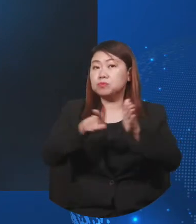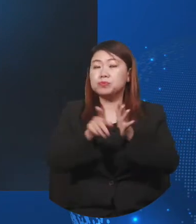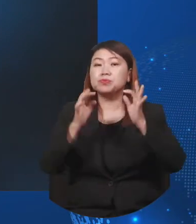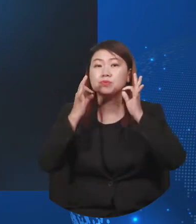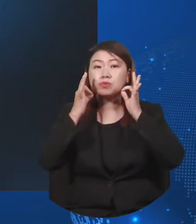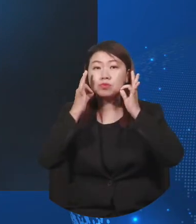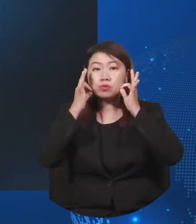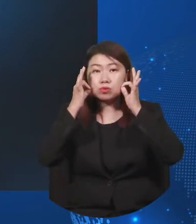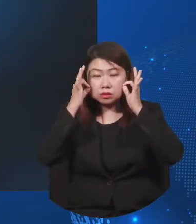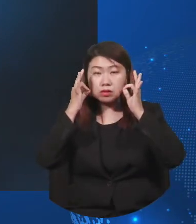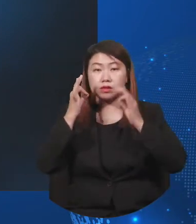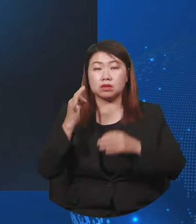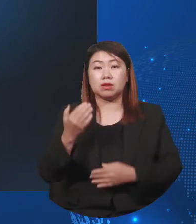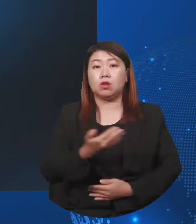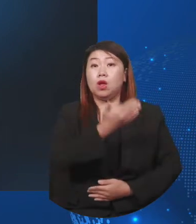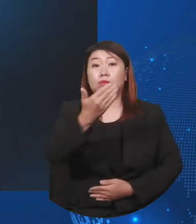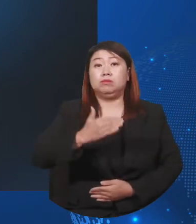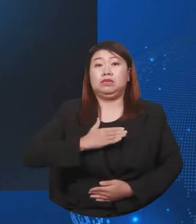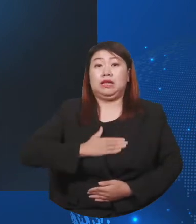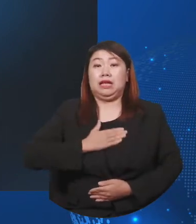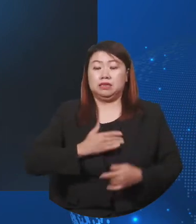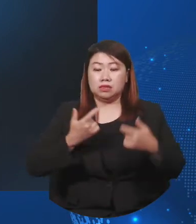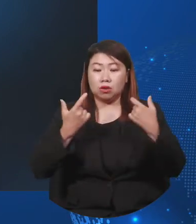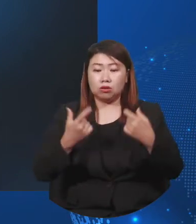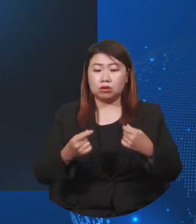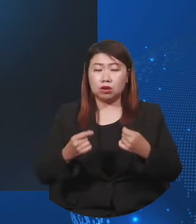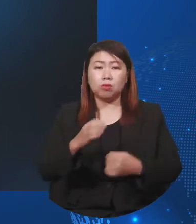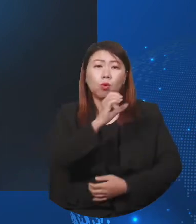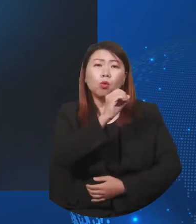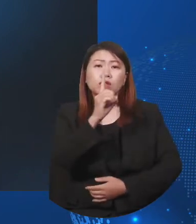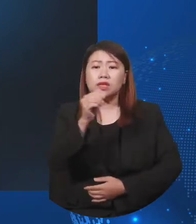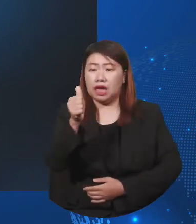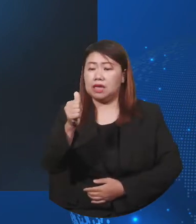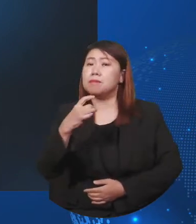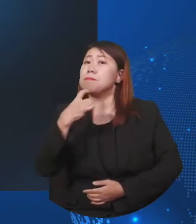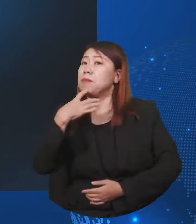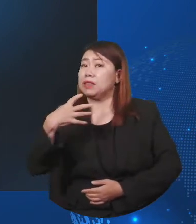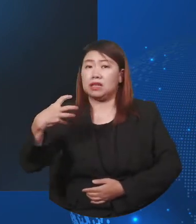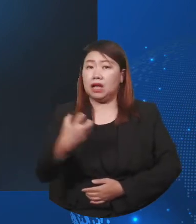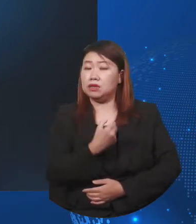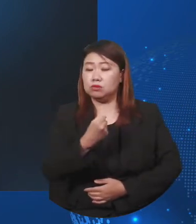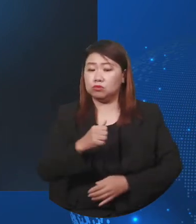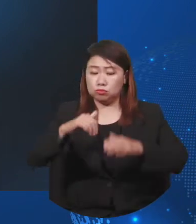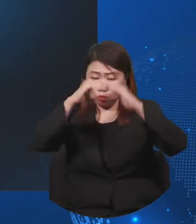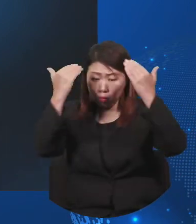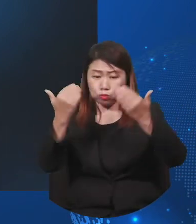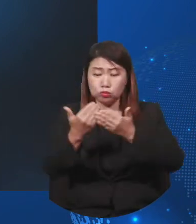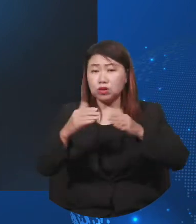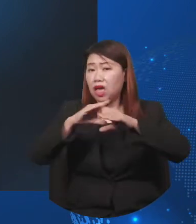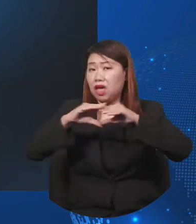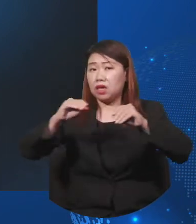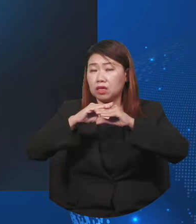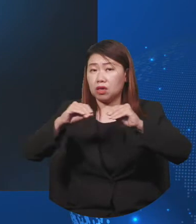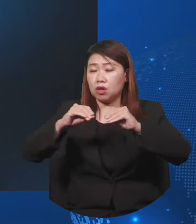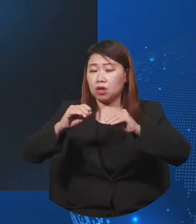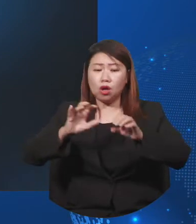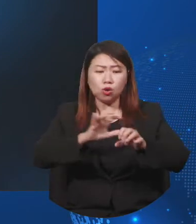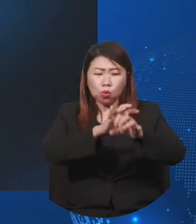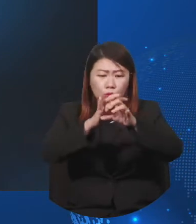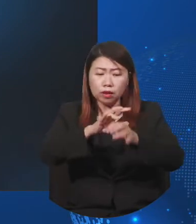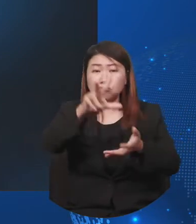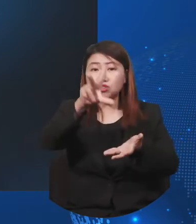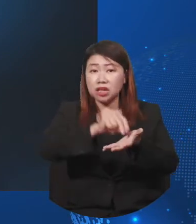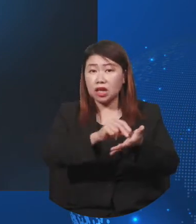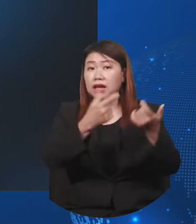that ODA alone cannot meet the rising demands to recover from the pandemic or to achieve SDGs. We have